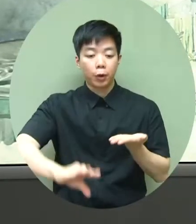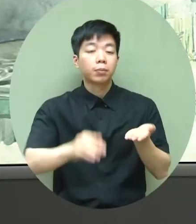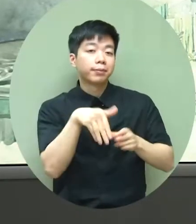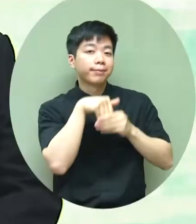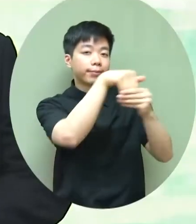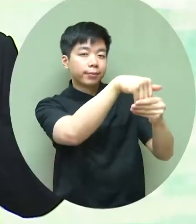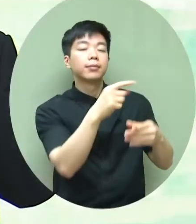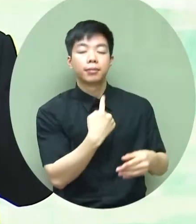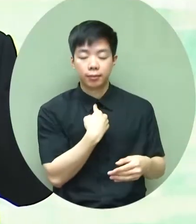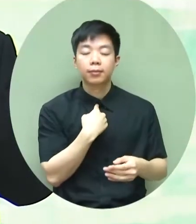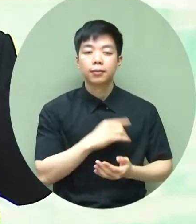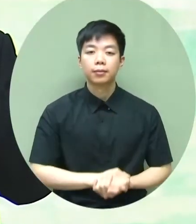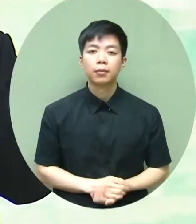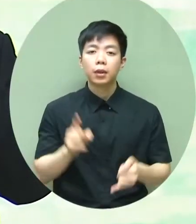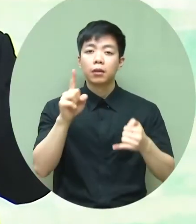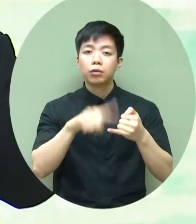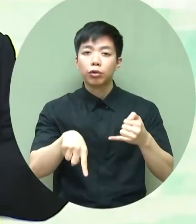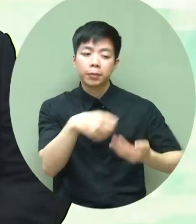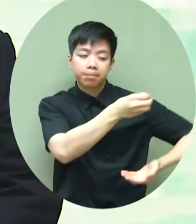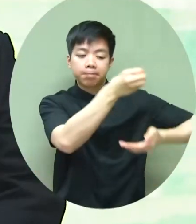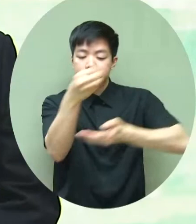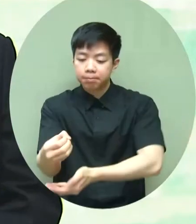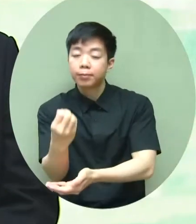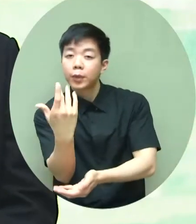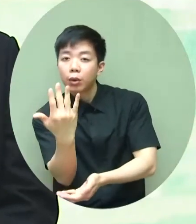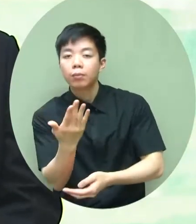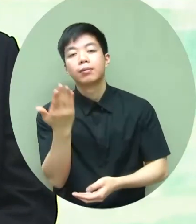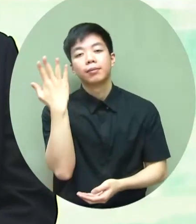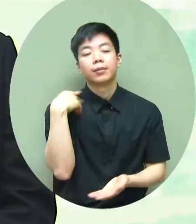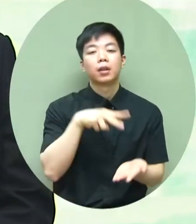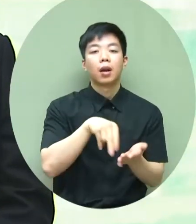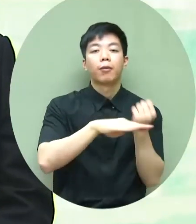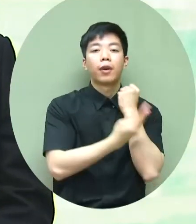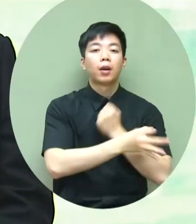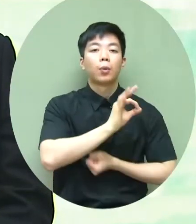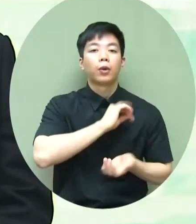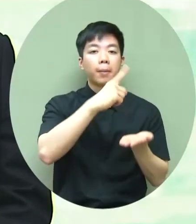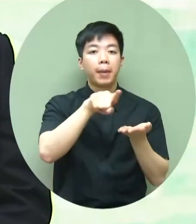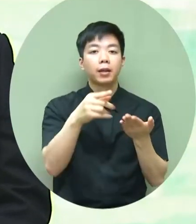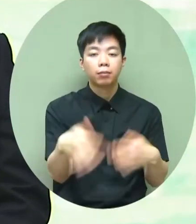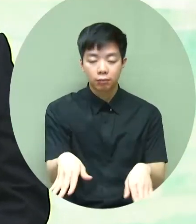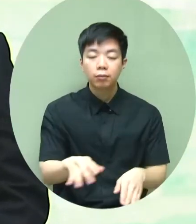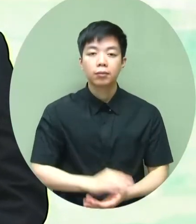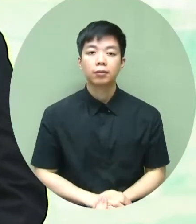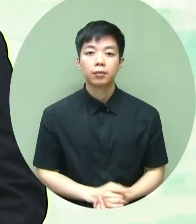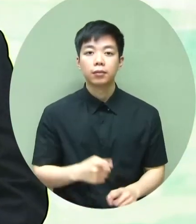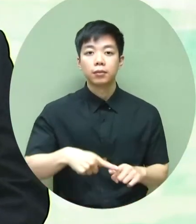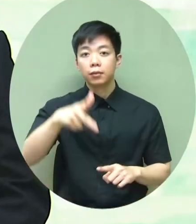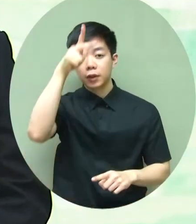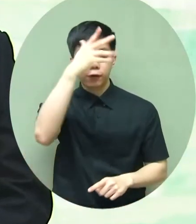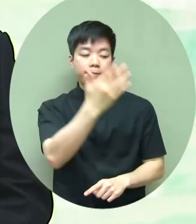railway projects require funding approval from the MTR, from the LATCO, and the final